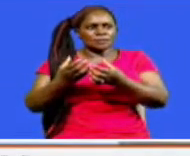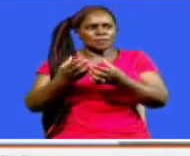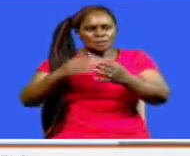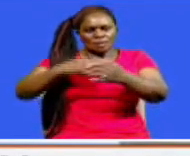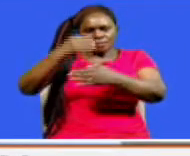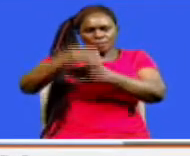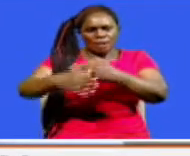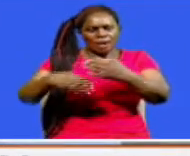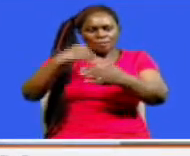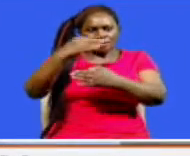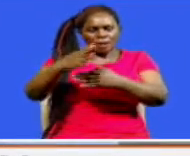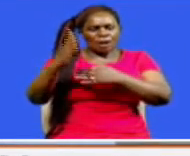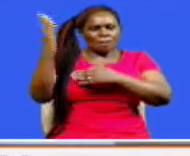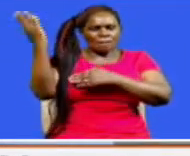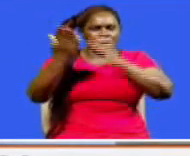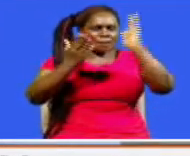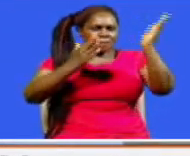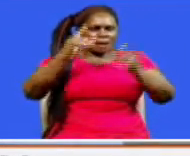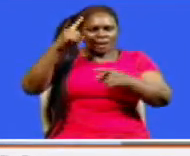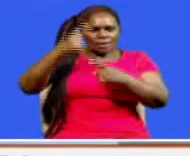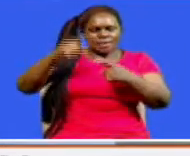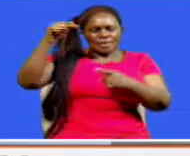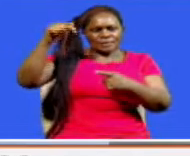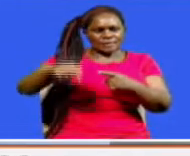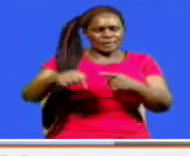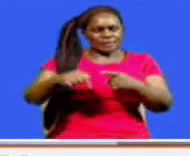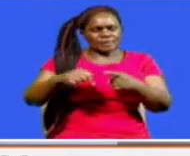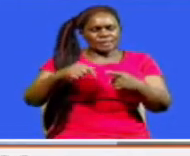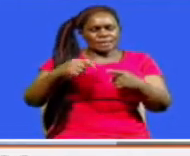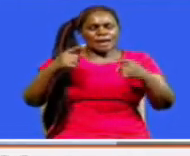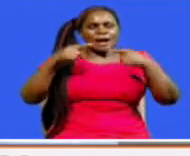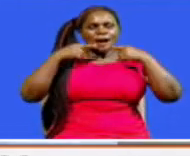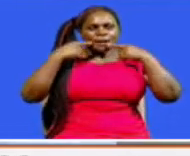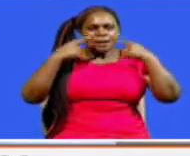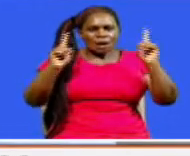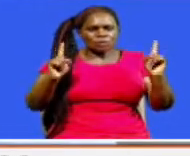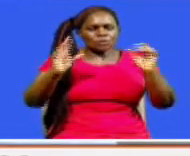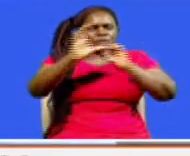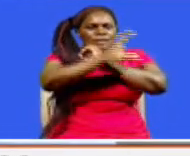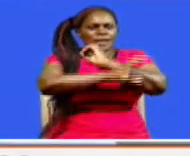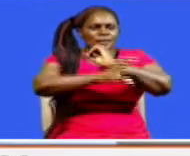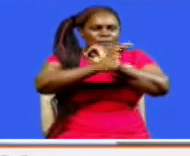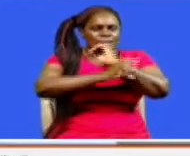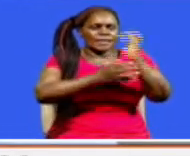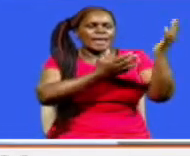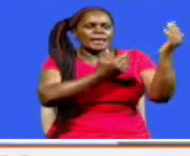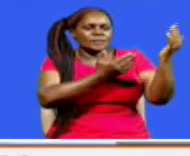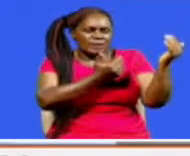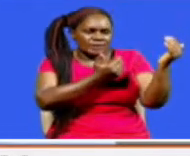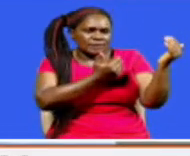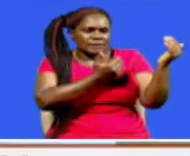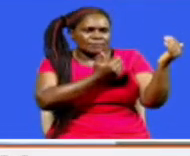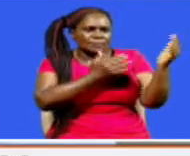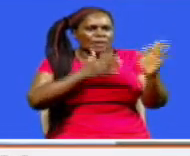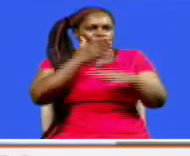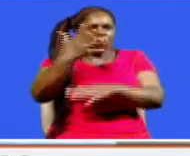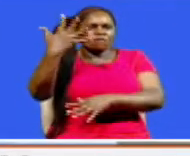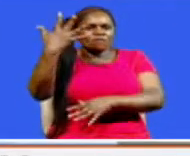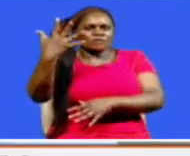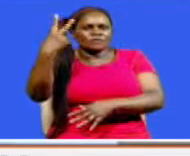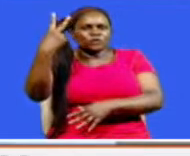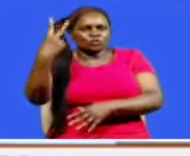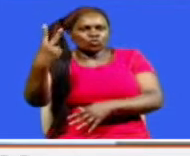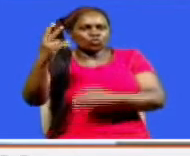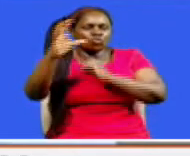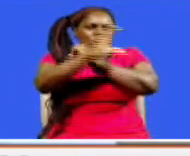calendar of activities. This year, we are glad to announce to the country that we are expecting more than 42